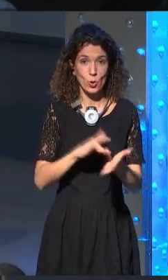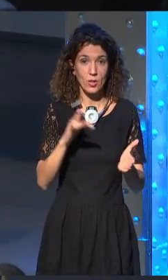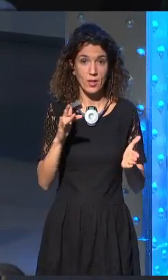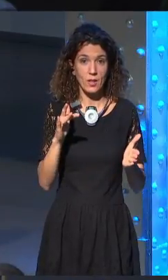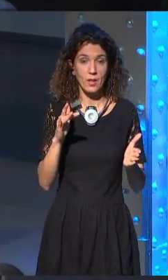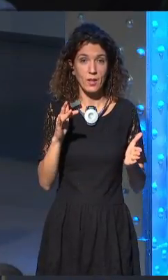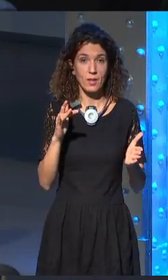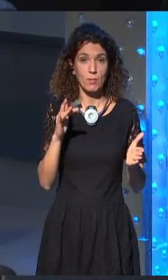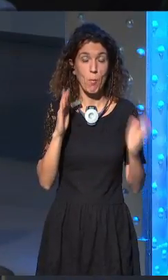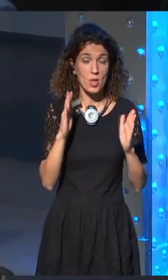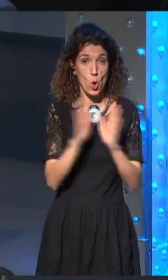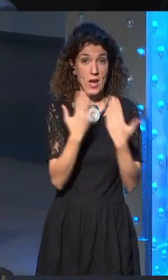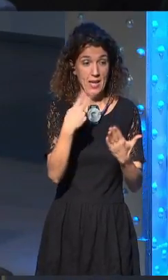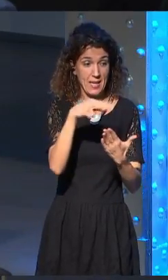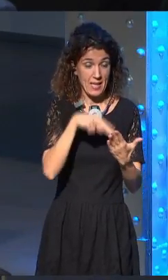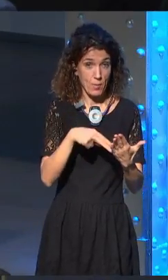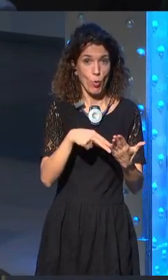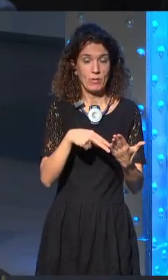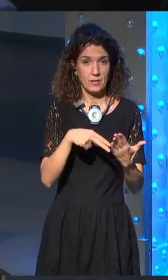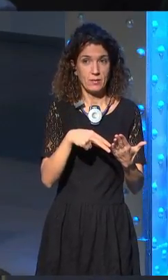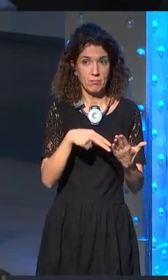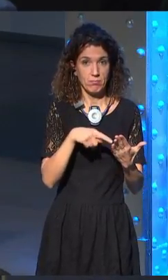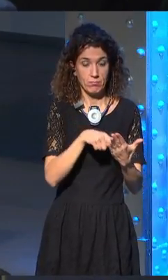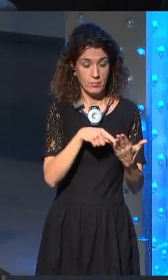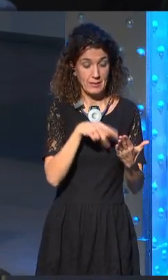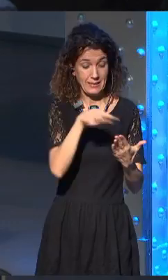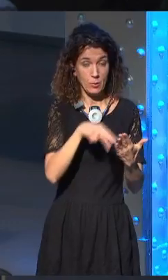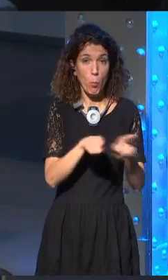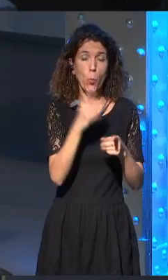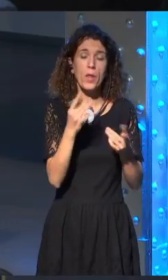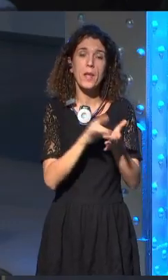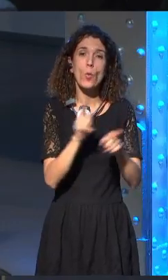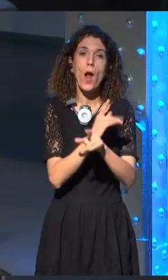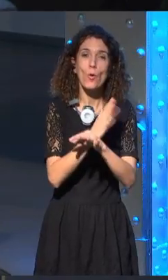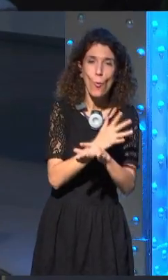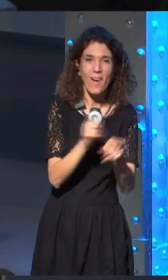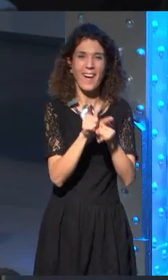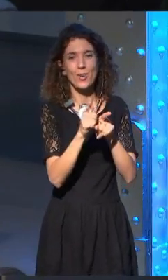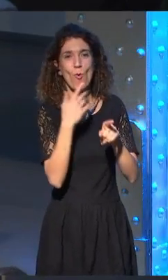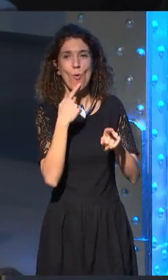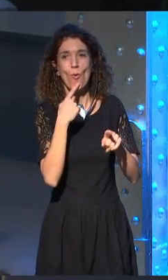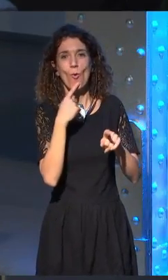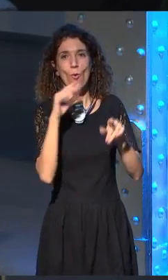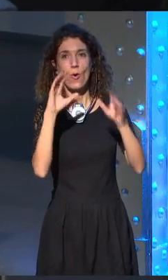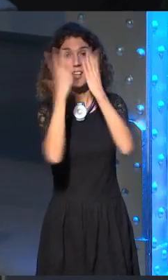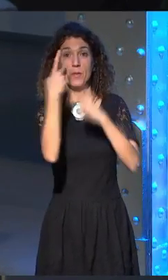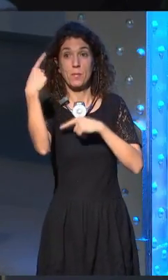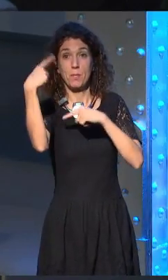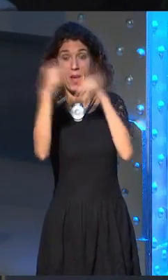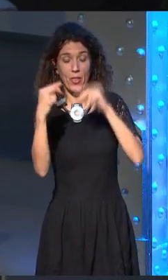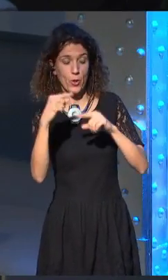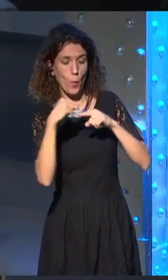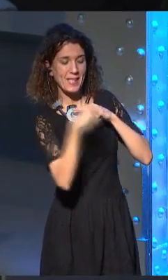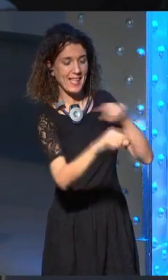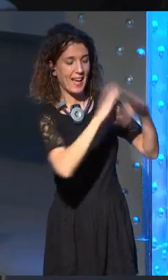Well, sometimes, for example, at the book, you explain that you could even play to send some